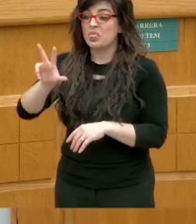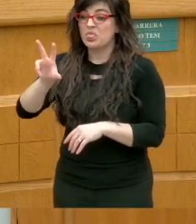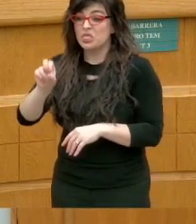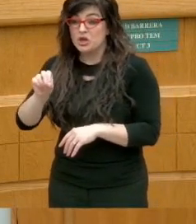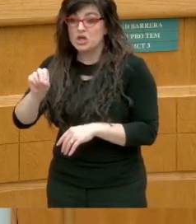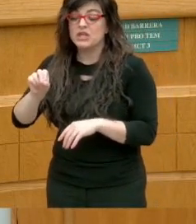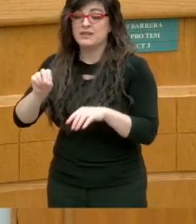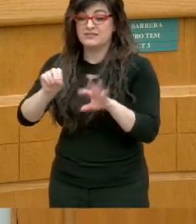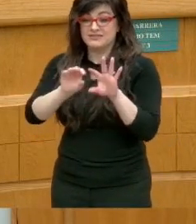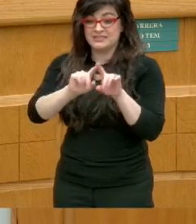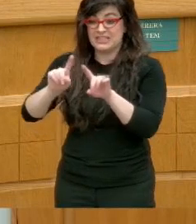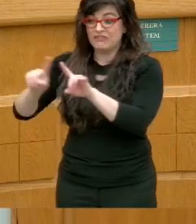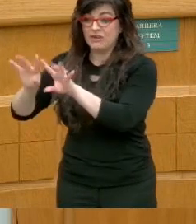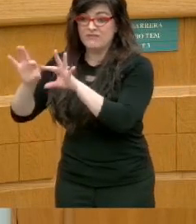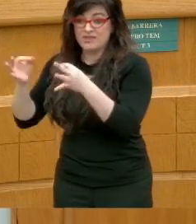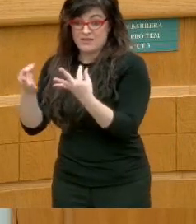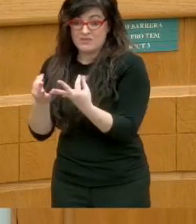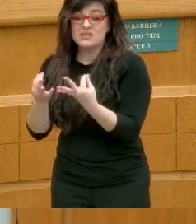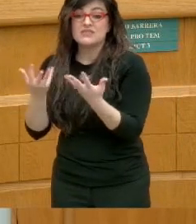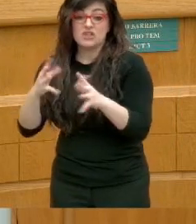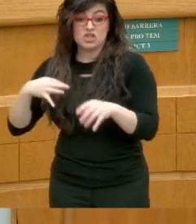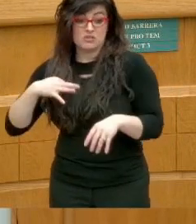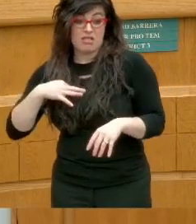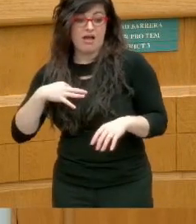applied with $32,000 in assistance being requested.